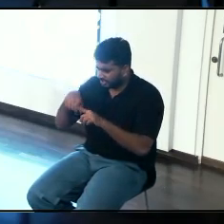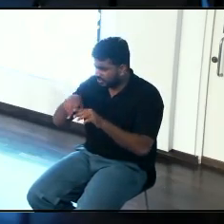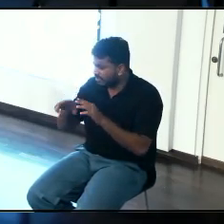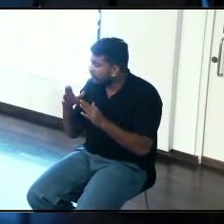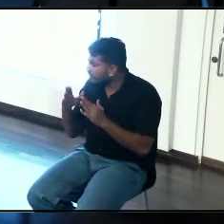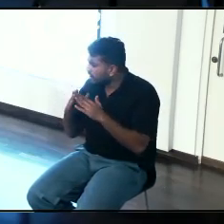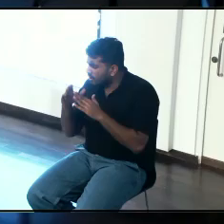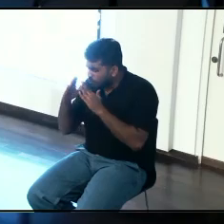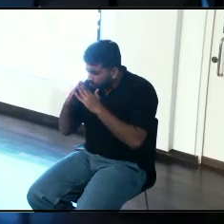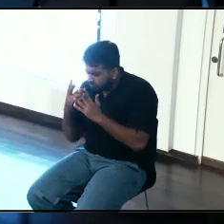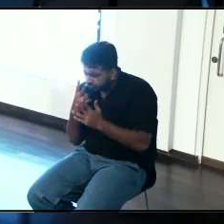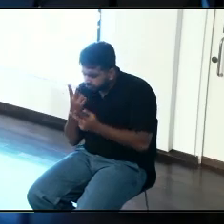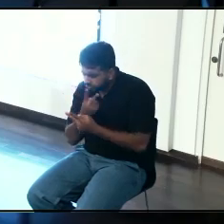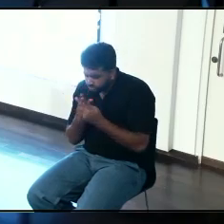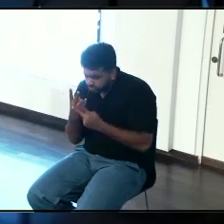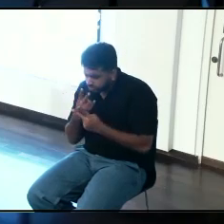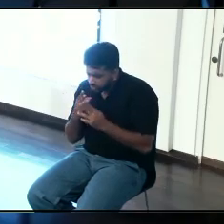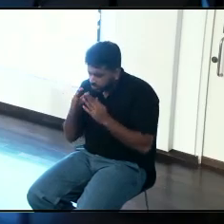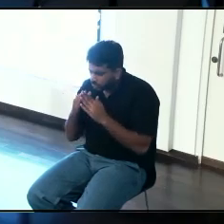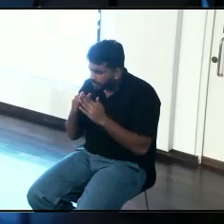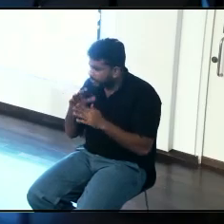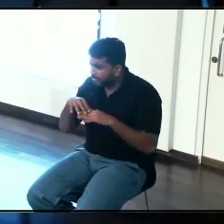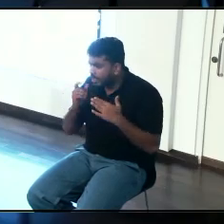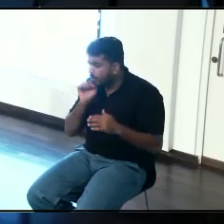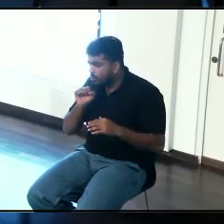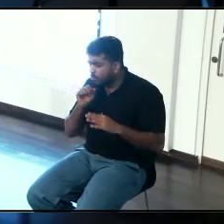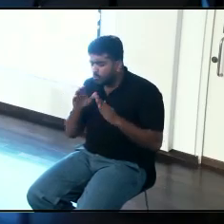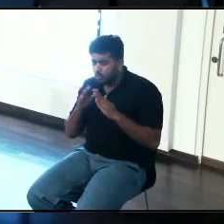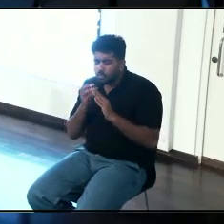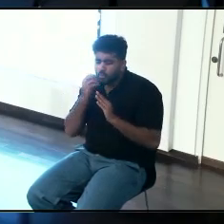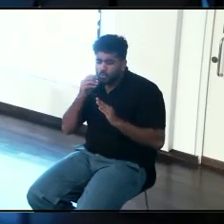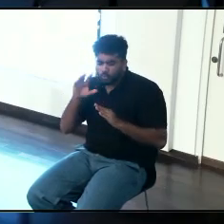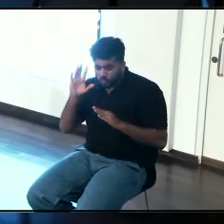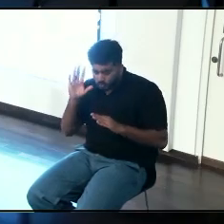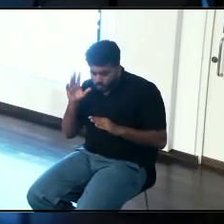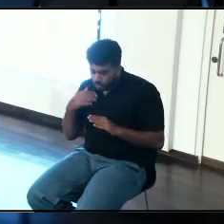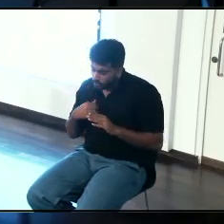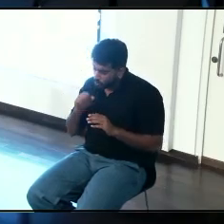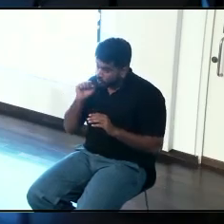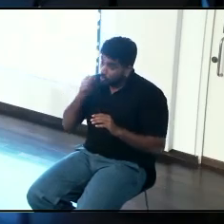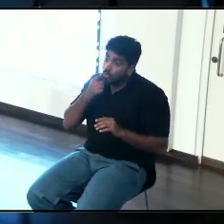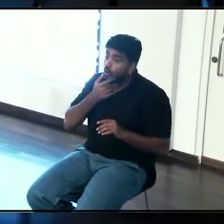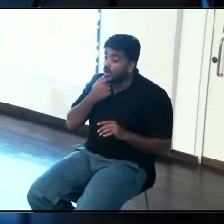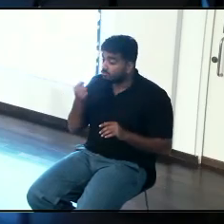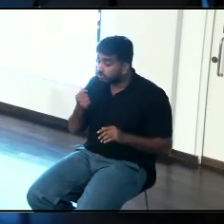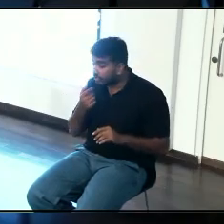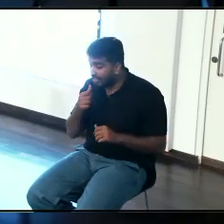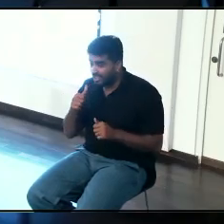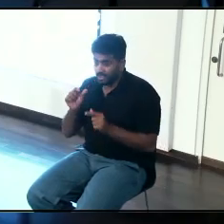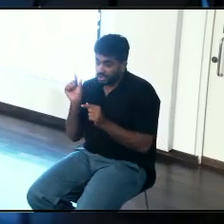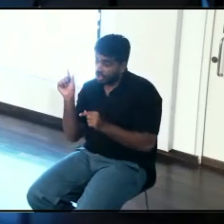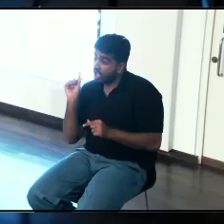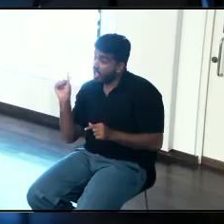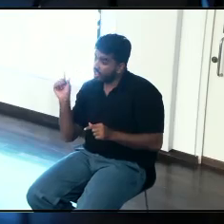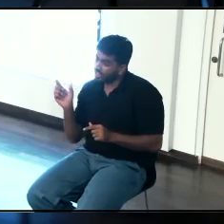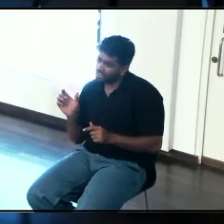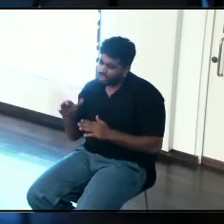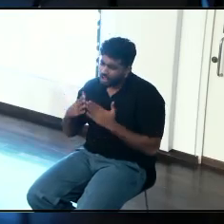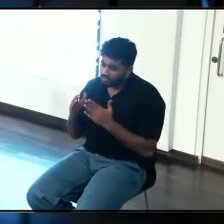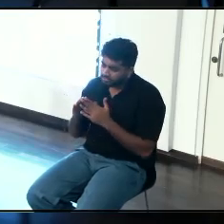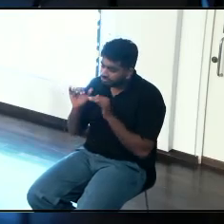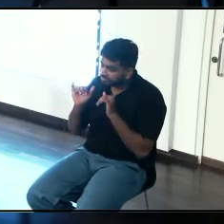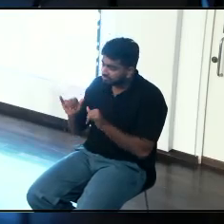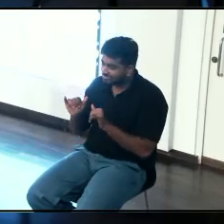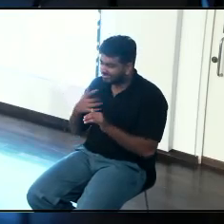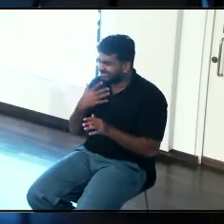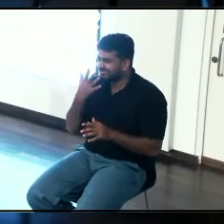and he was talking about how his older bachelor uncles used to live in this home. And it was quite a